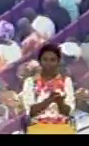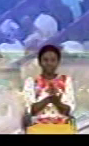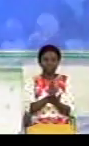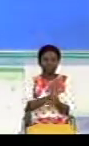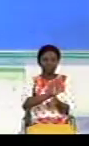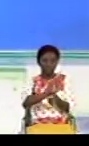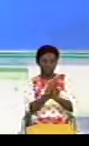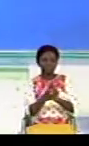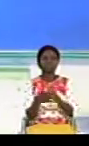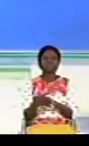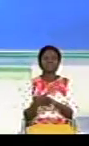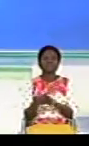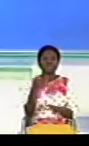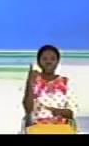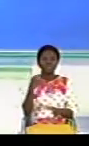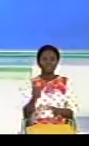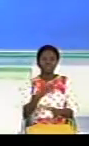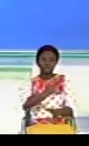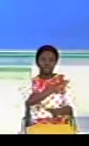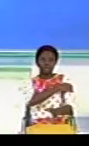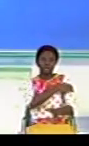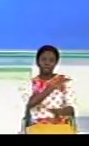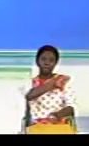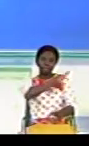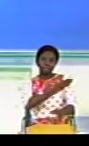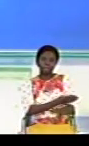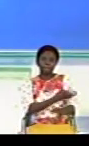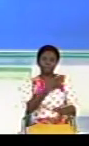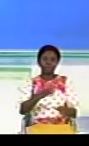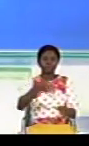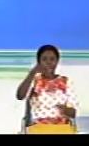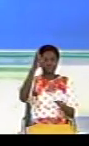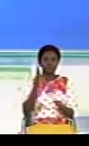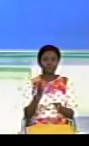your life, inactive in your life,